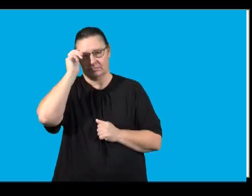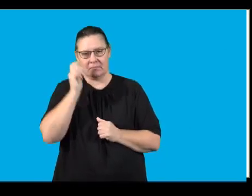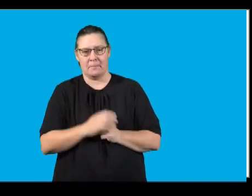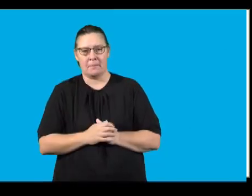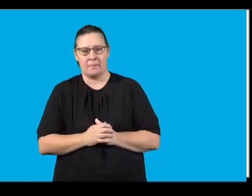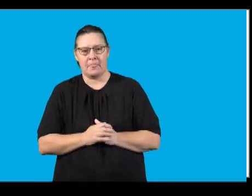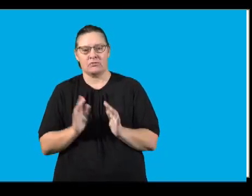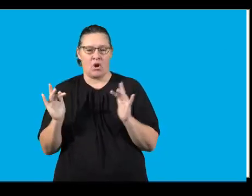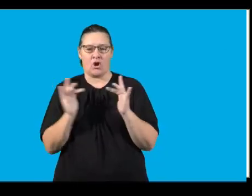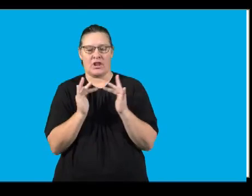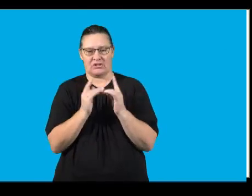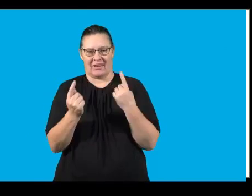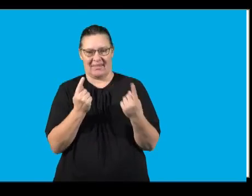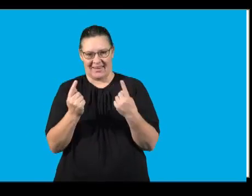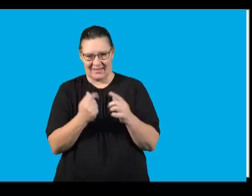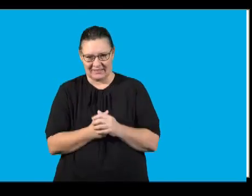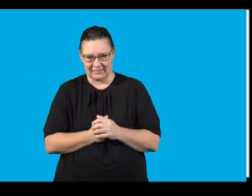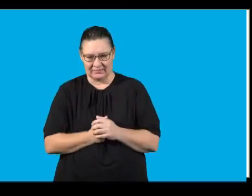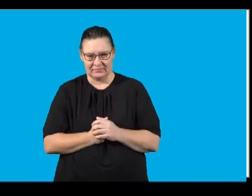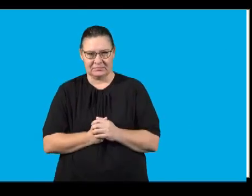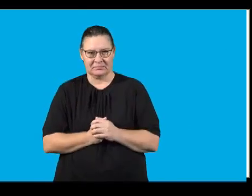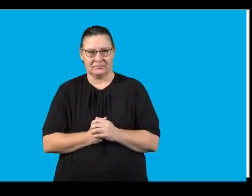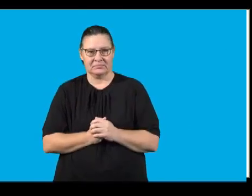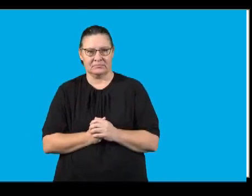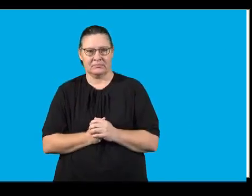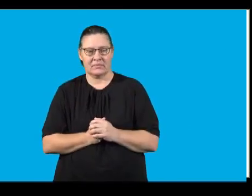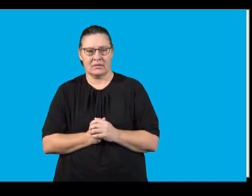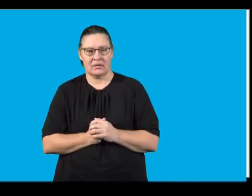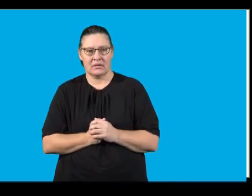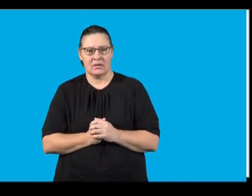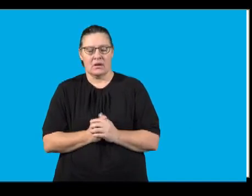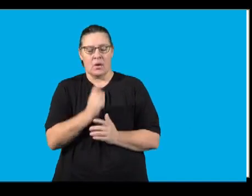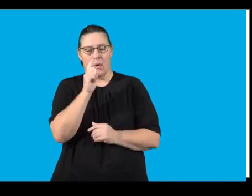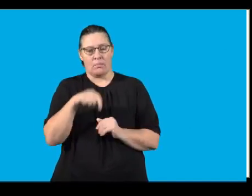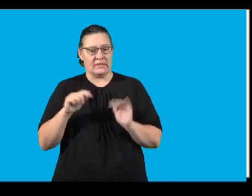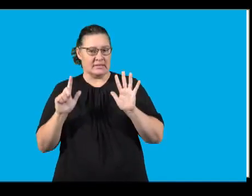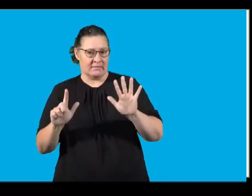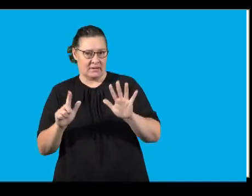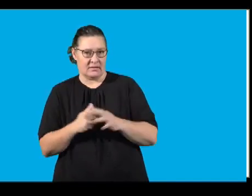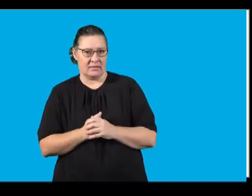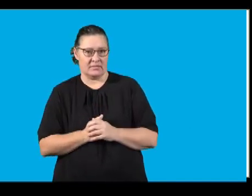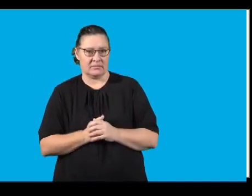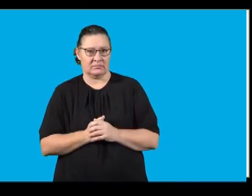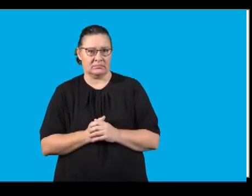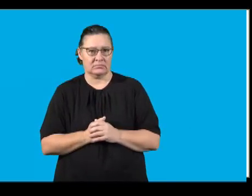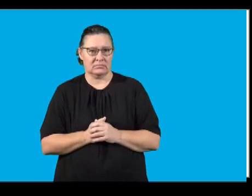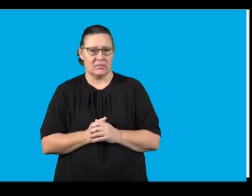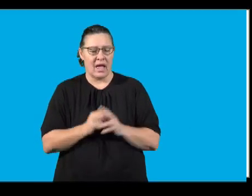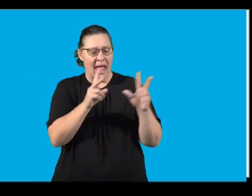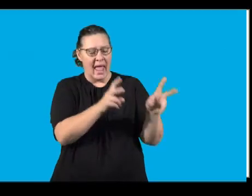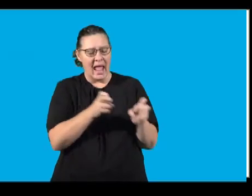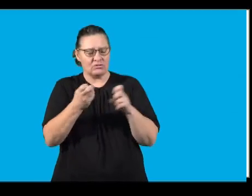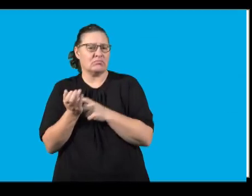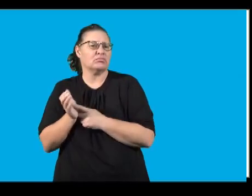the connection there between the two aspects. In question 1.7, What does this extract reveal